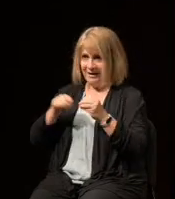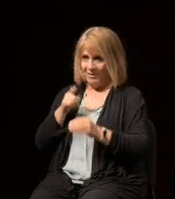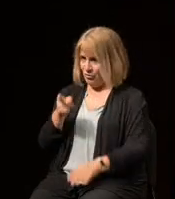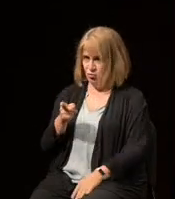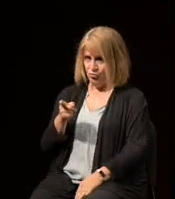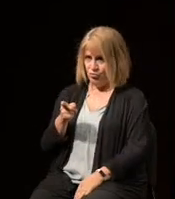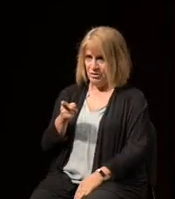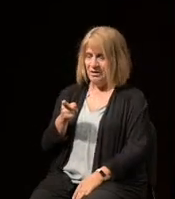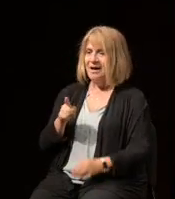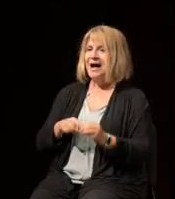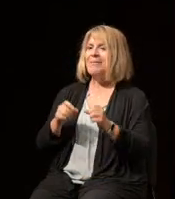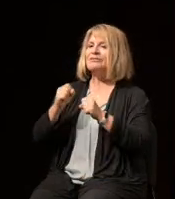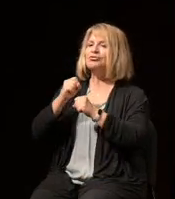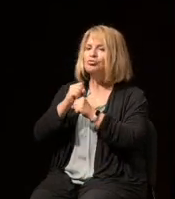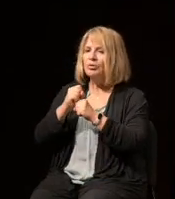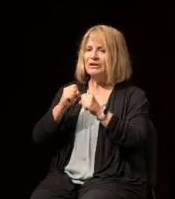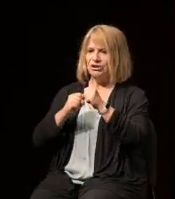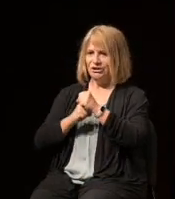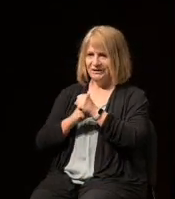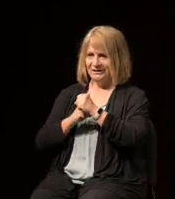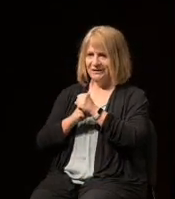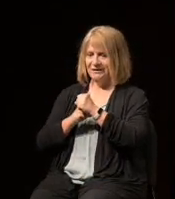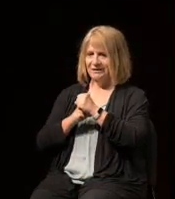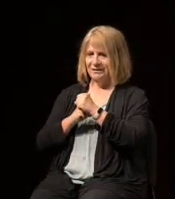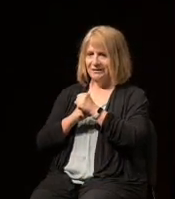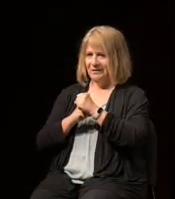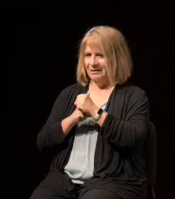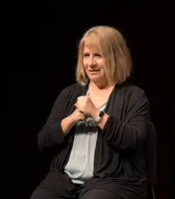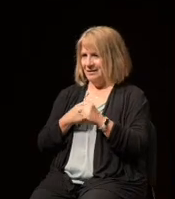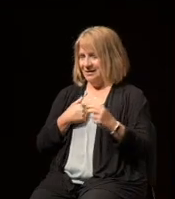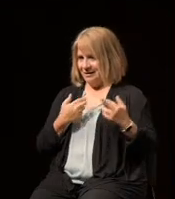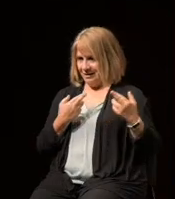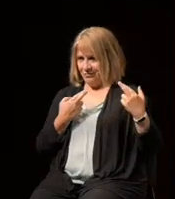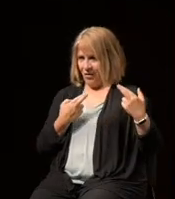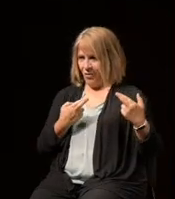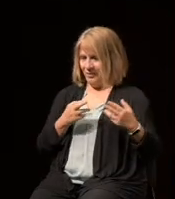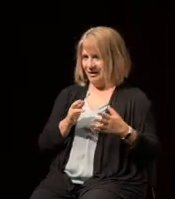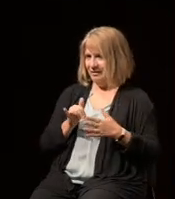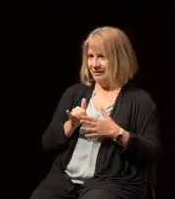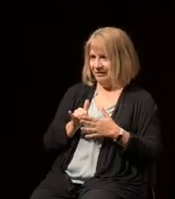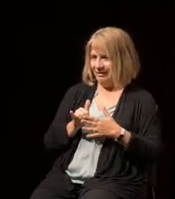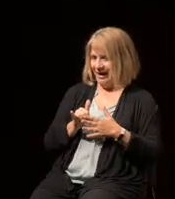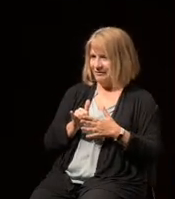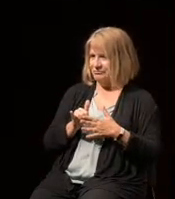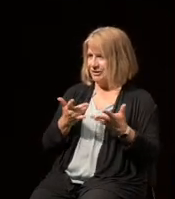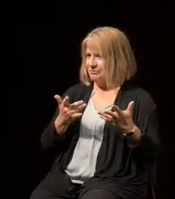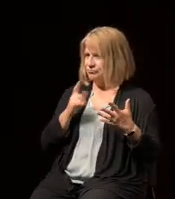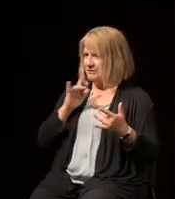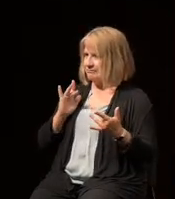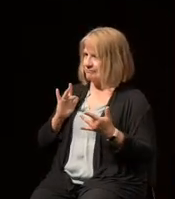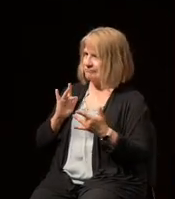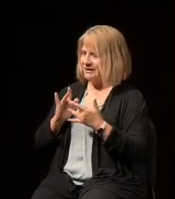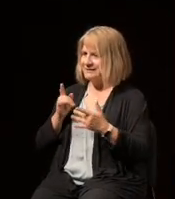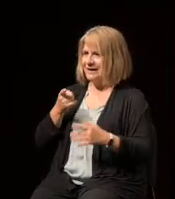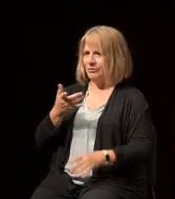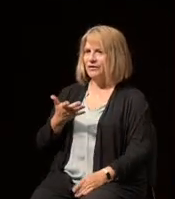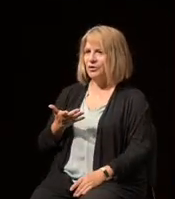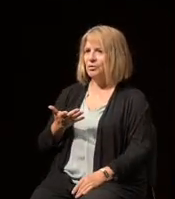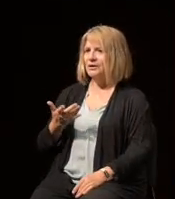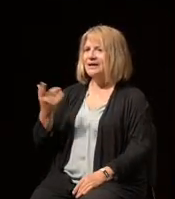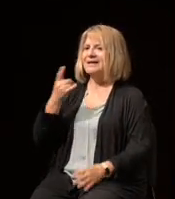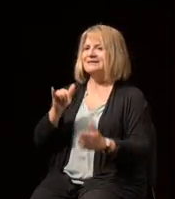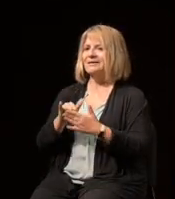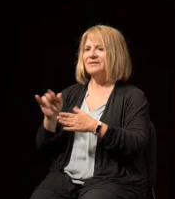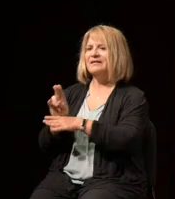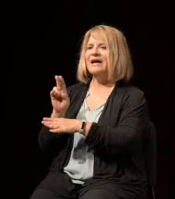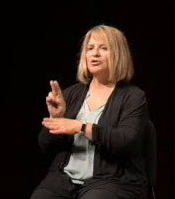but about the structures, that I'm hoping that those will resonate in some ways and will be things that you use in